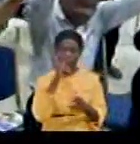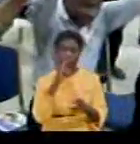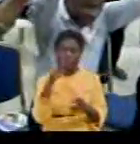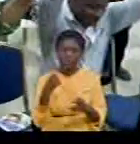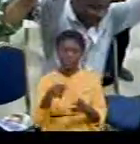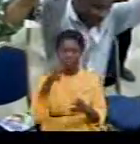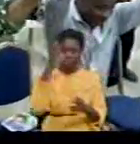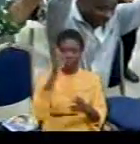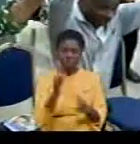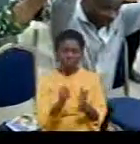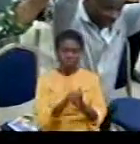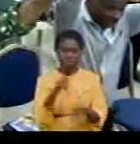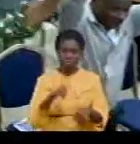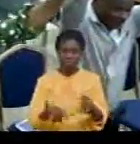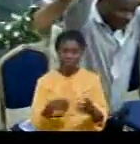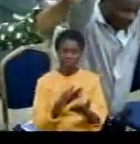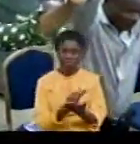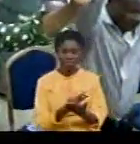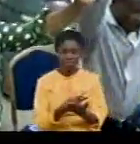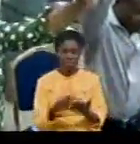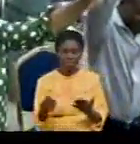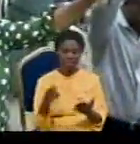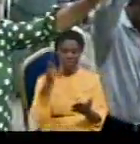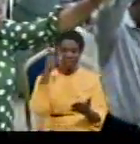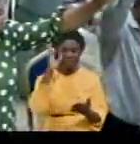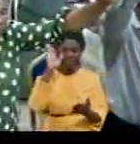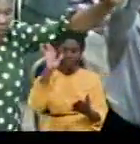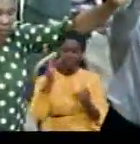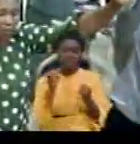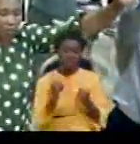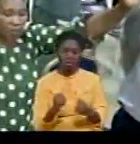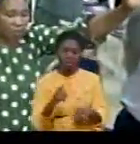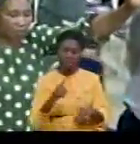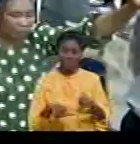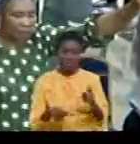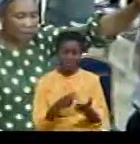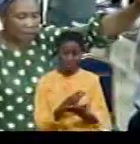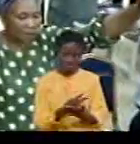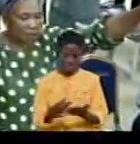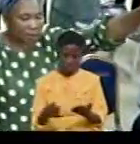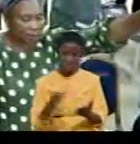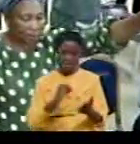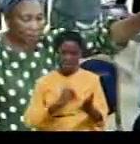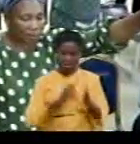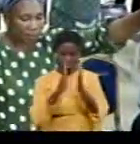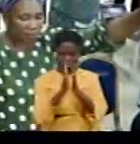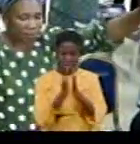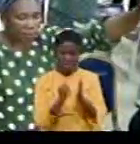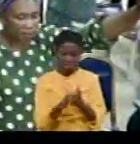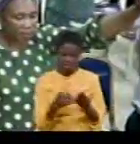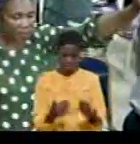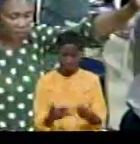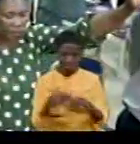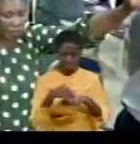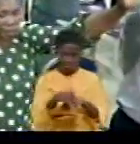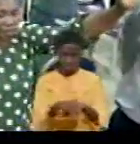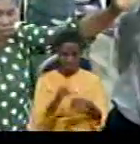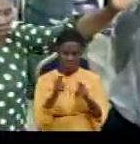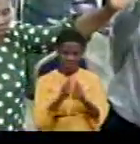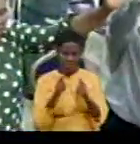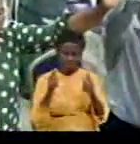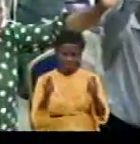God that cannot fail. Your power cannot fail. I pray that tonight,